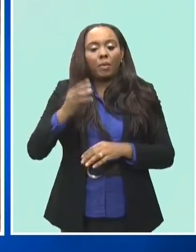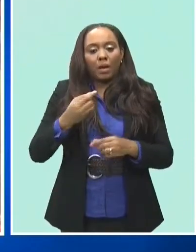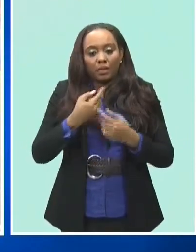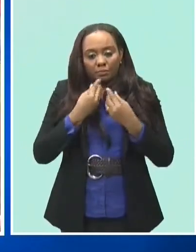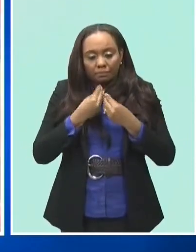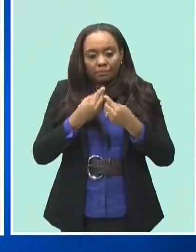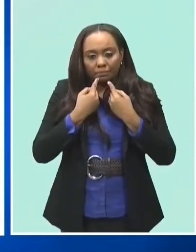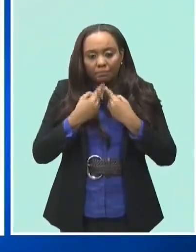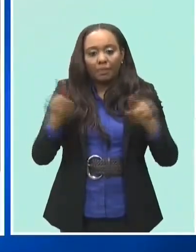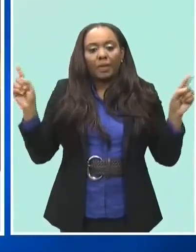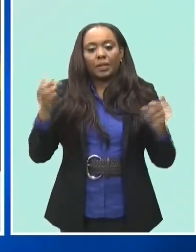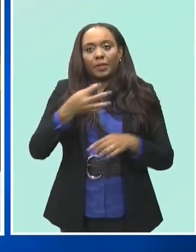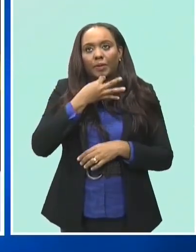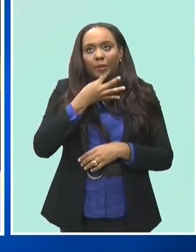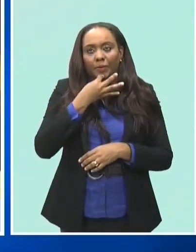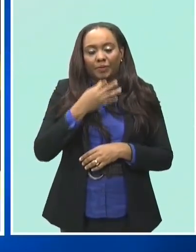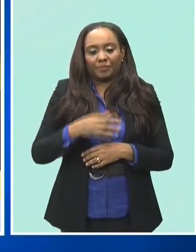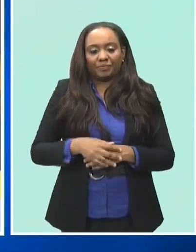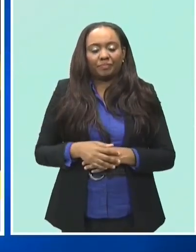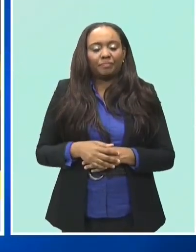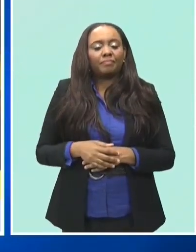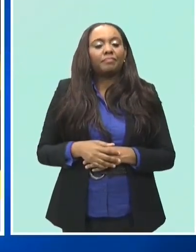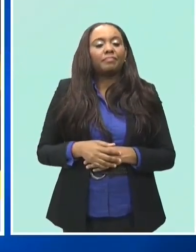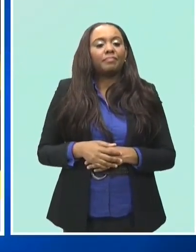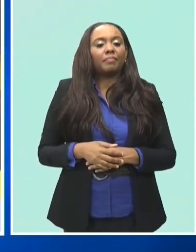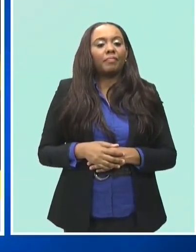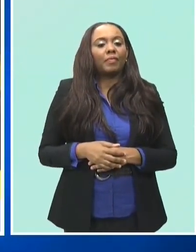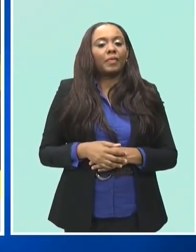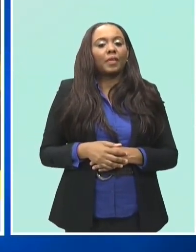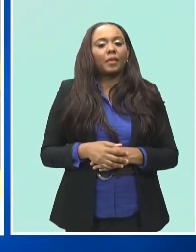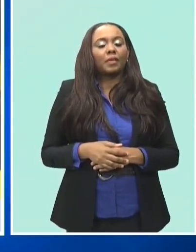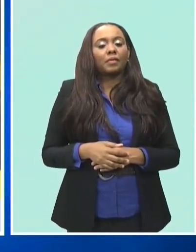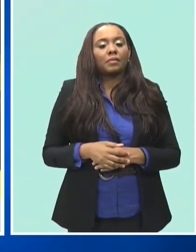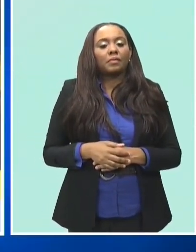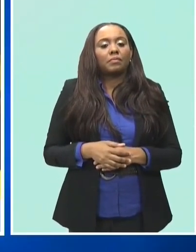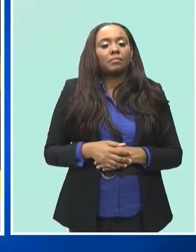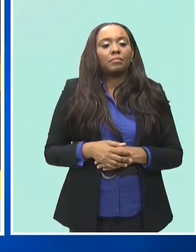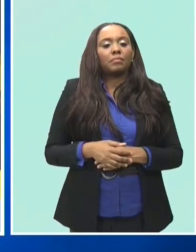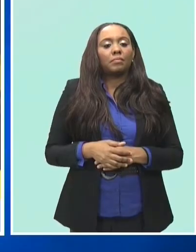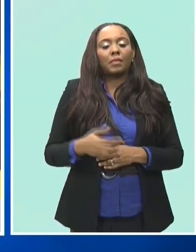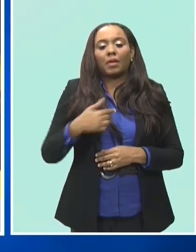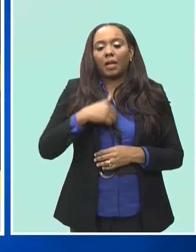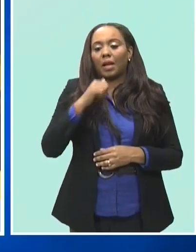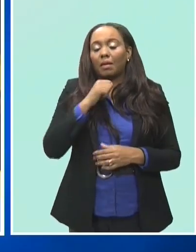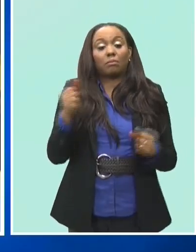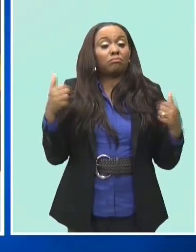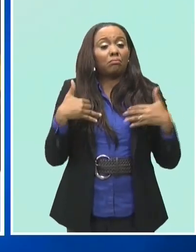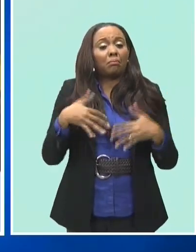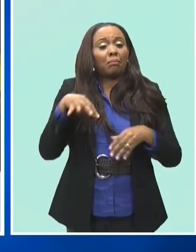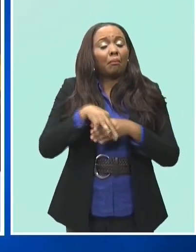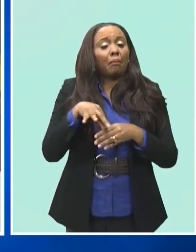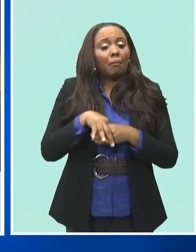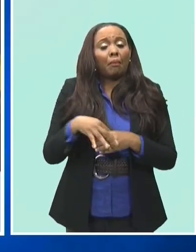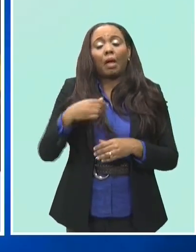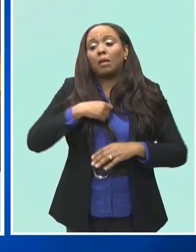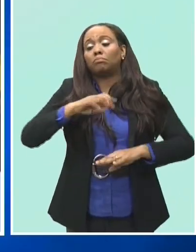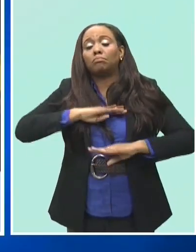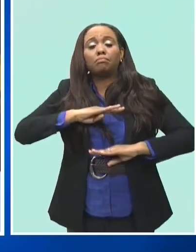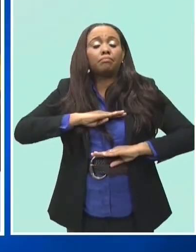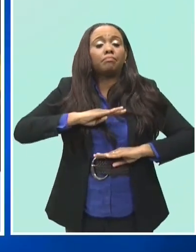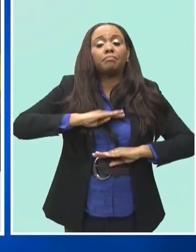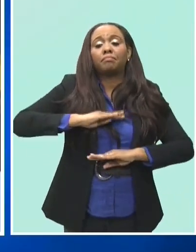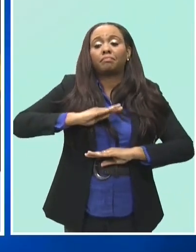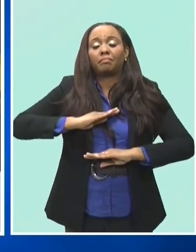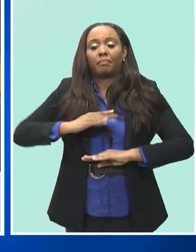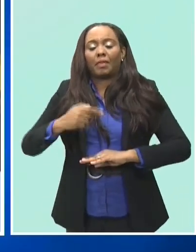in due time. I am not fearful about the elections, ladies and gentlemen. I am satisfied. I am satisfied